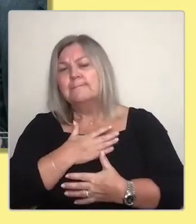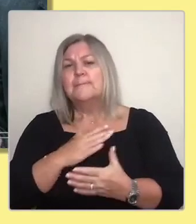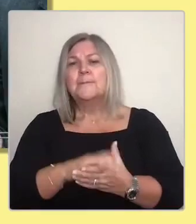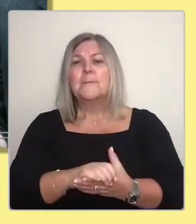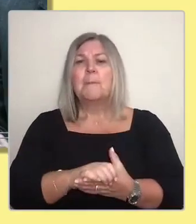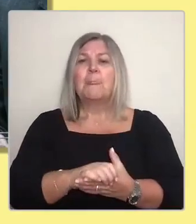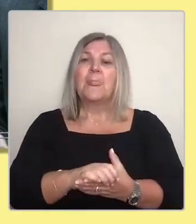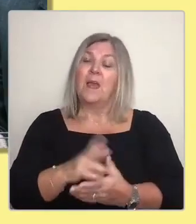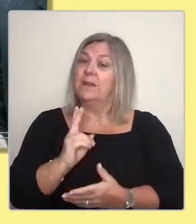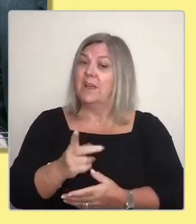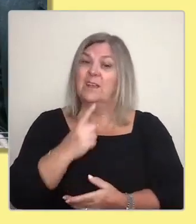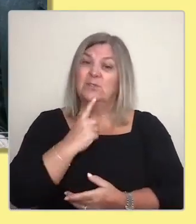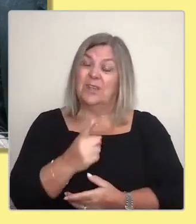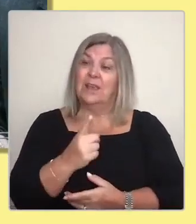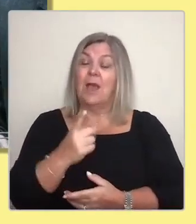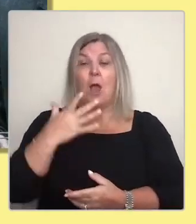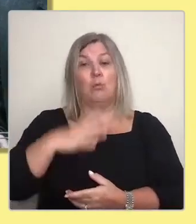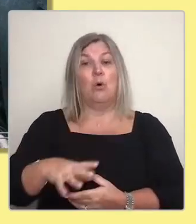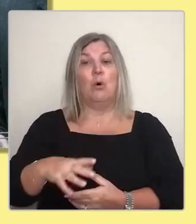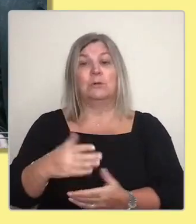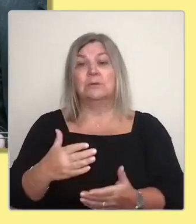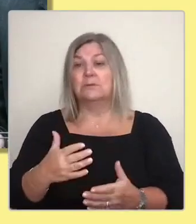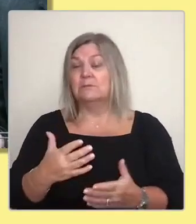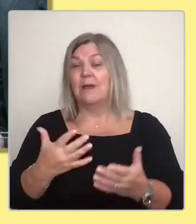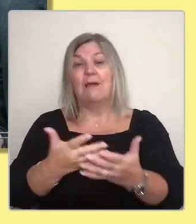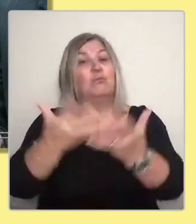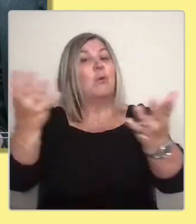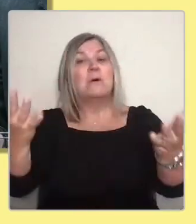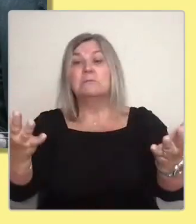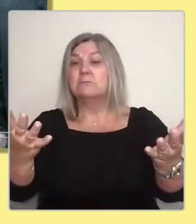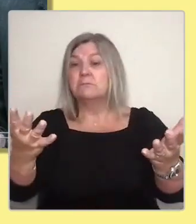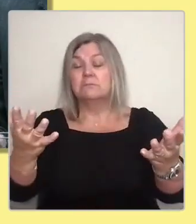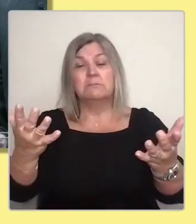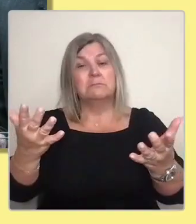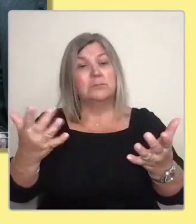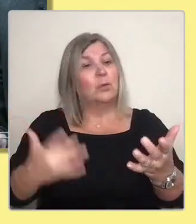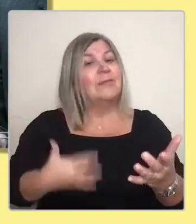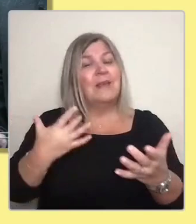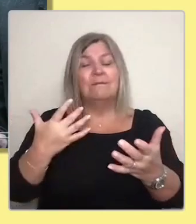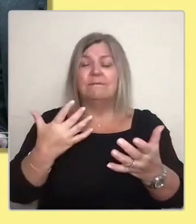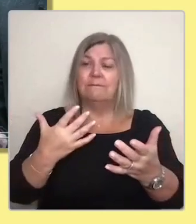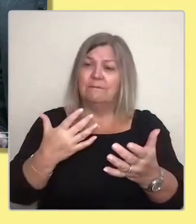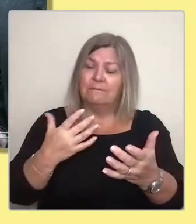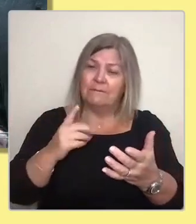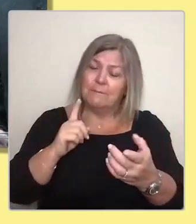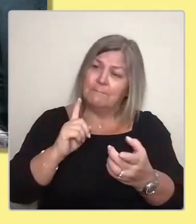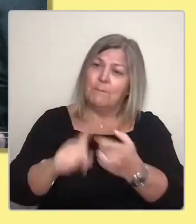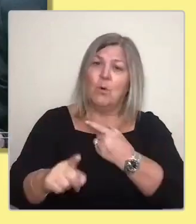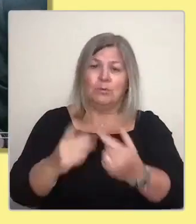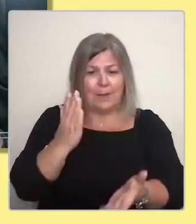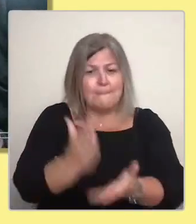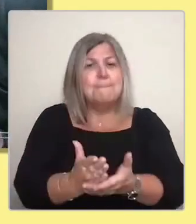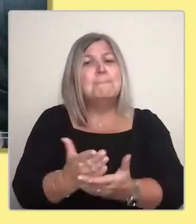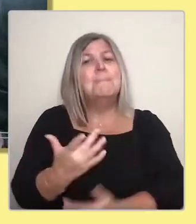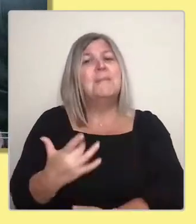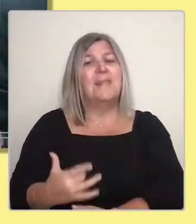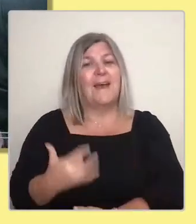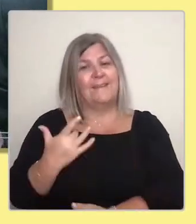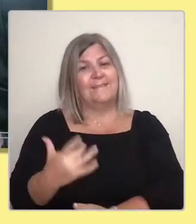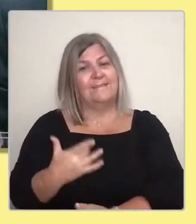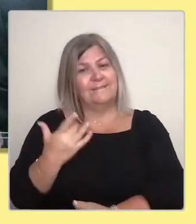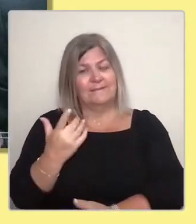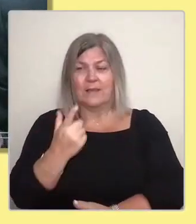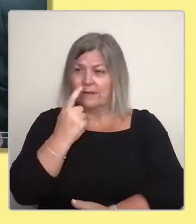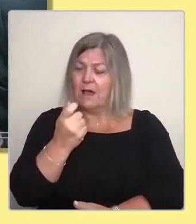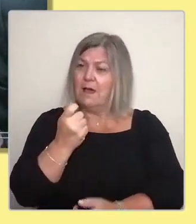you know, that I want everyone in Scotland to be able to live their most authentic lives. I want people to feel that they can be themselves. I want them to live